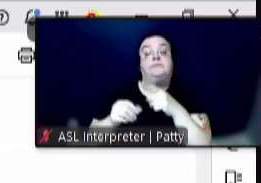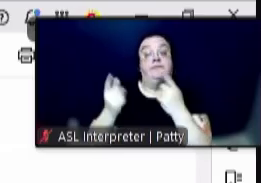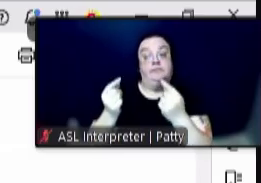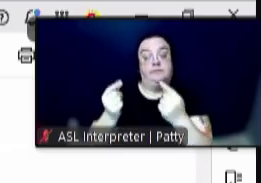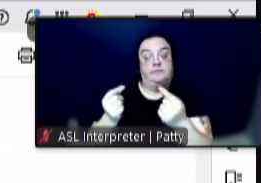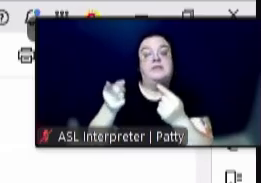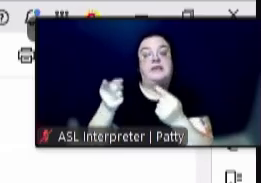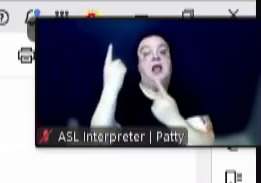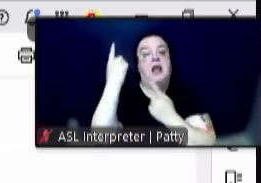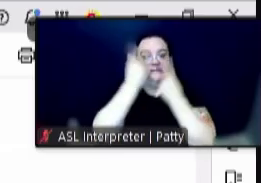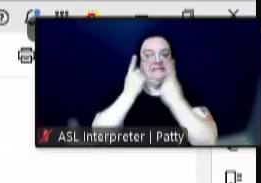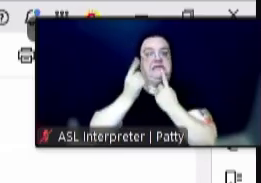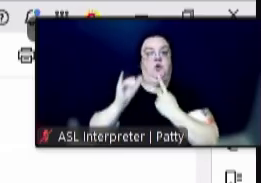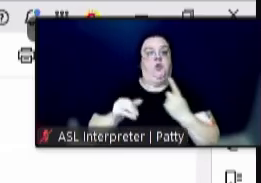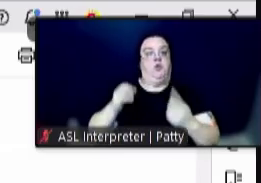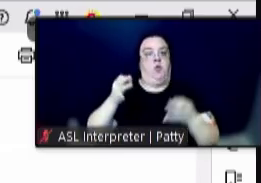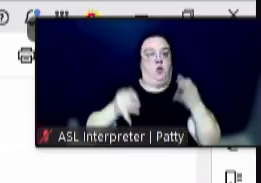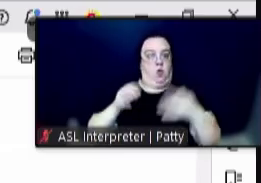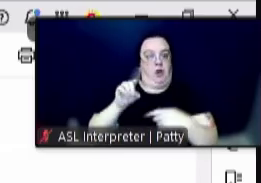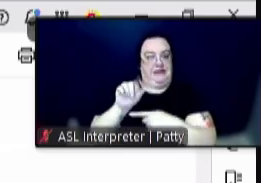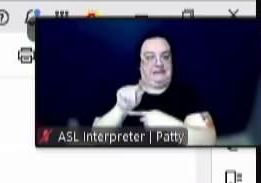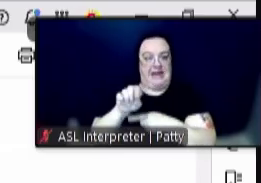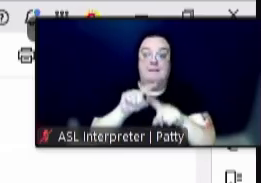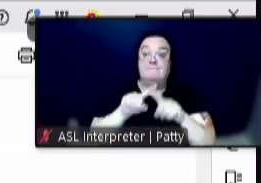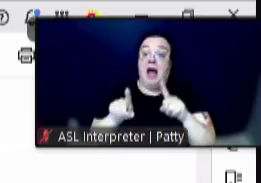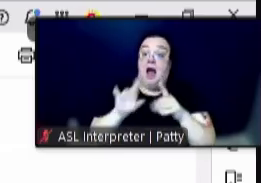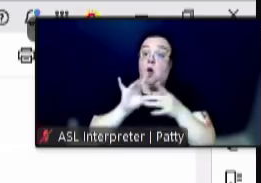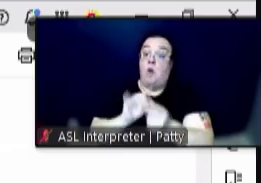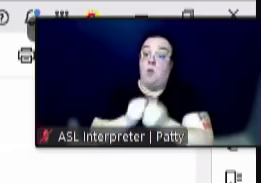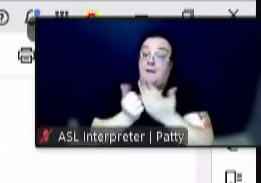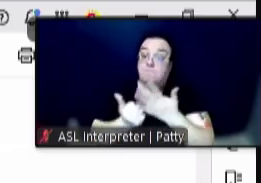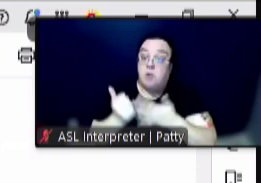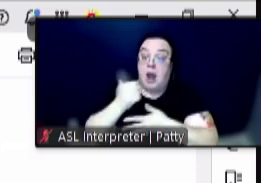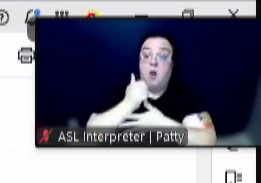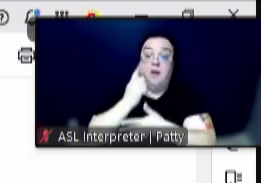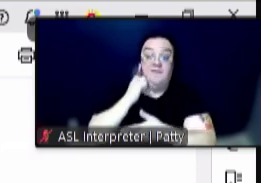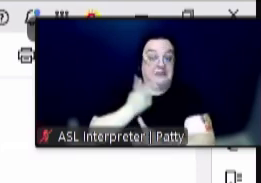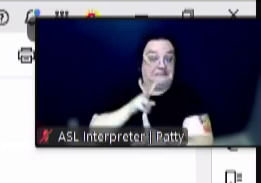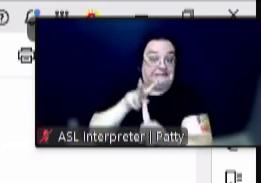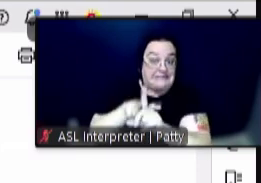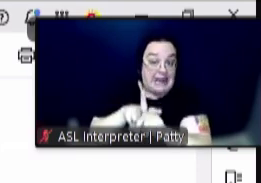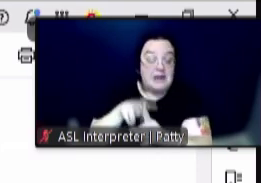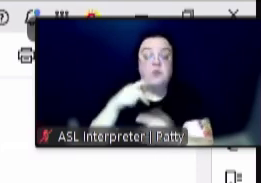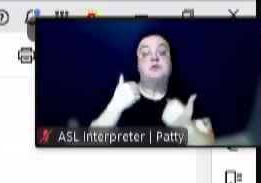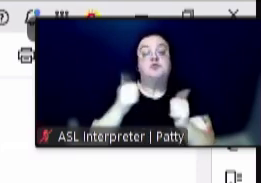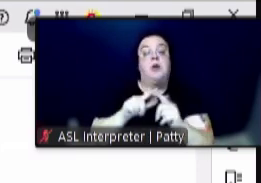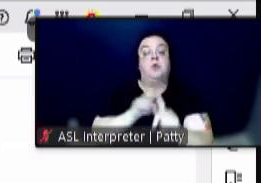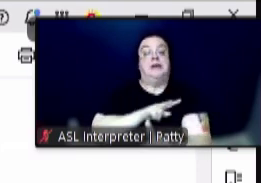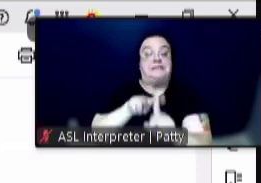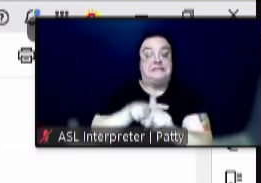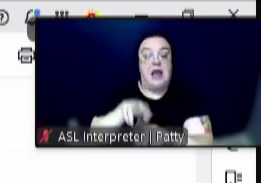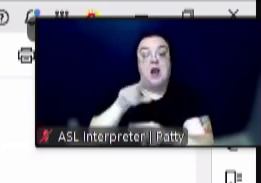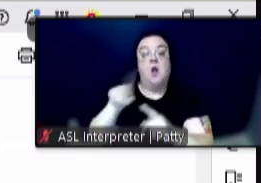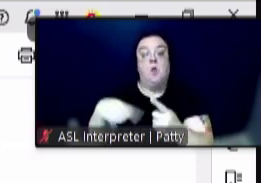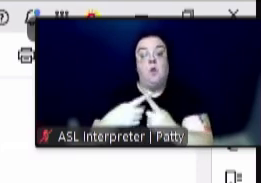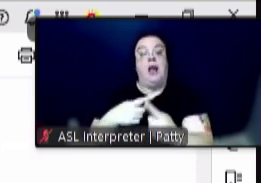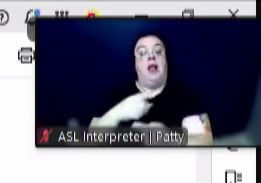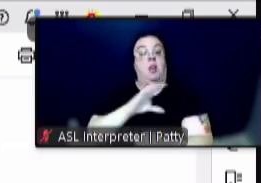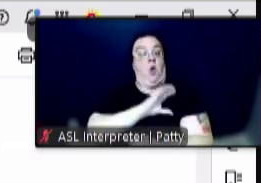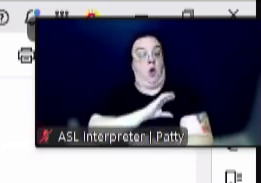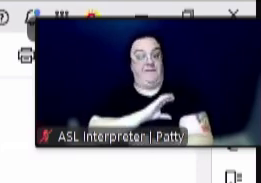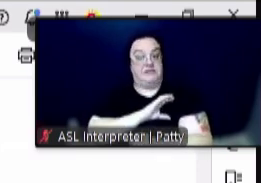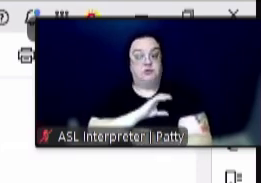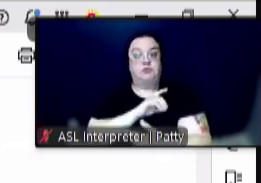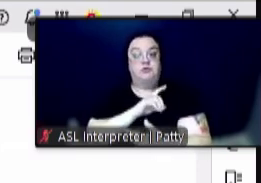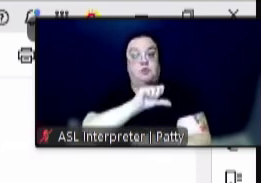into consideration, but priority wise for assigning court dates. So we try to assign it on the officers' day work during their day work